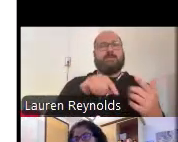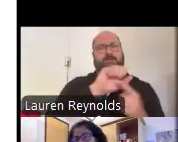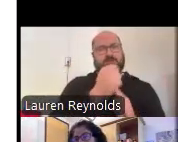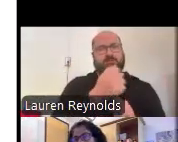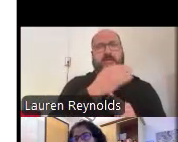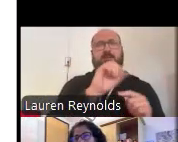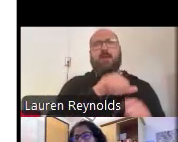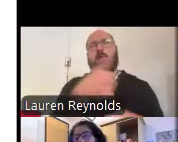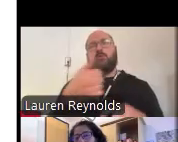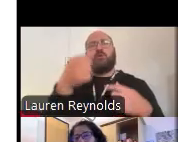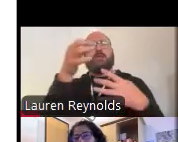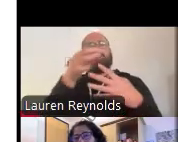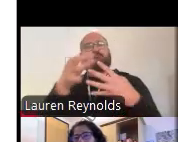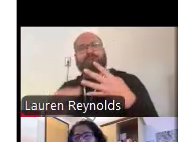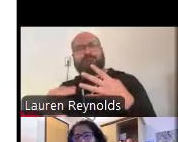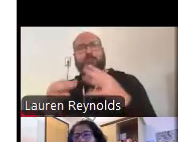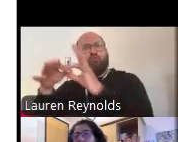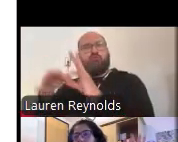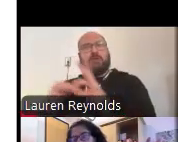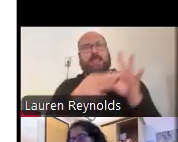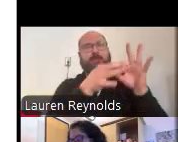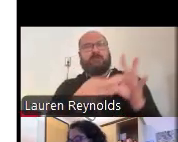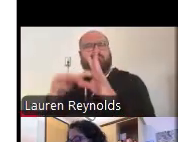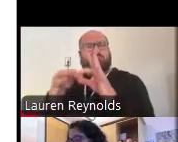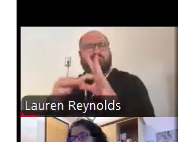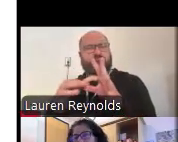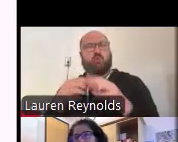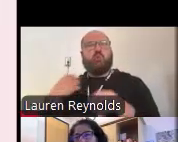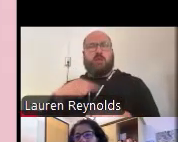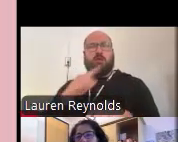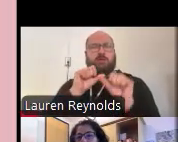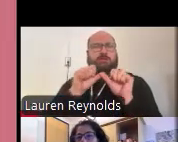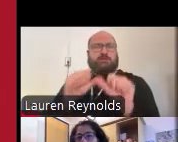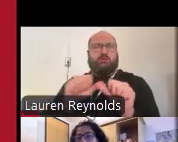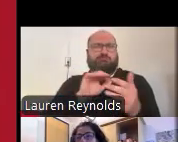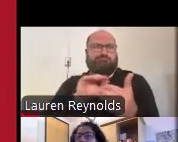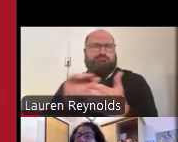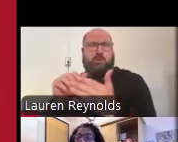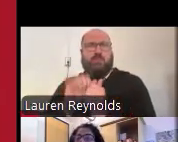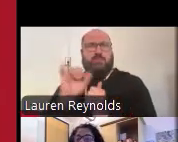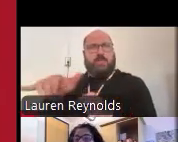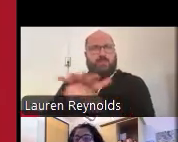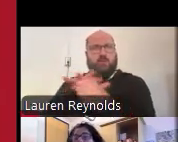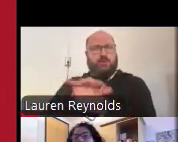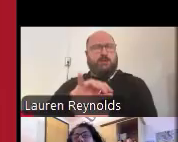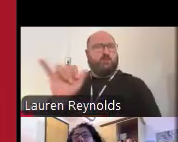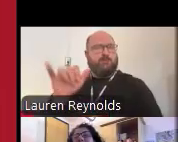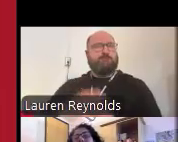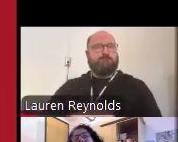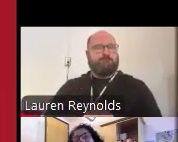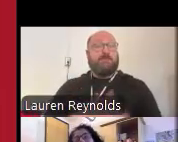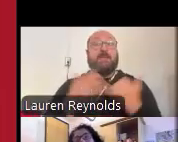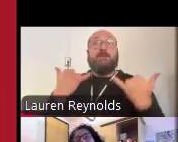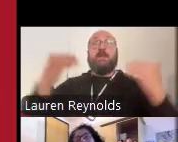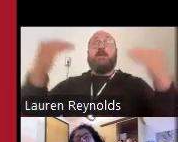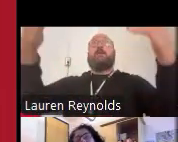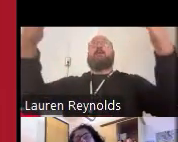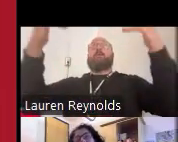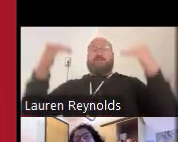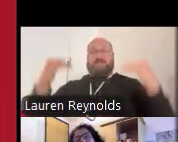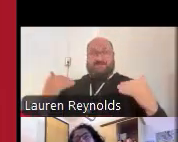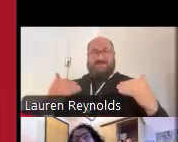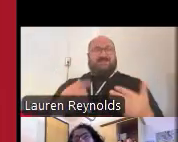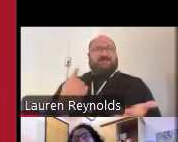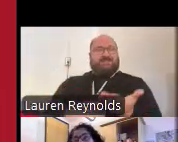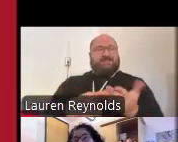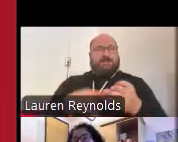autism. So, and are continuing our work in that area as well. So now I'd like to talk briefly about some of the work